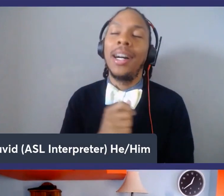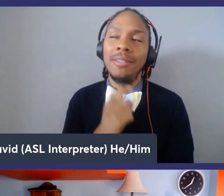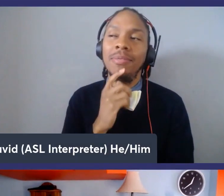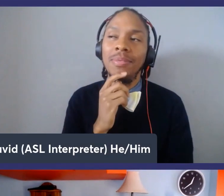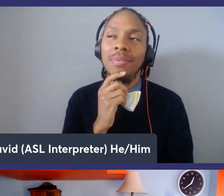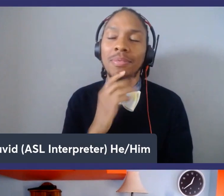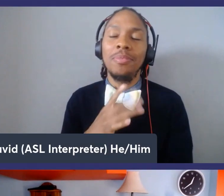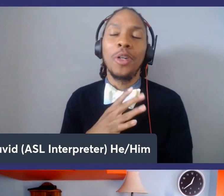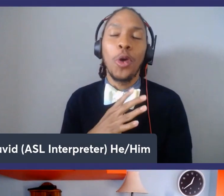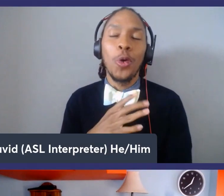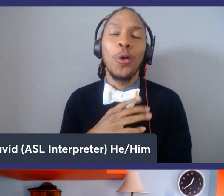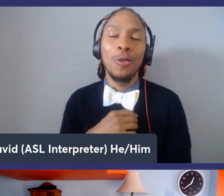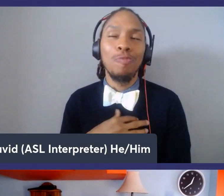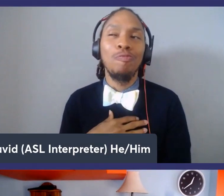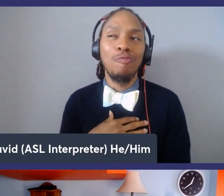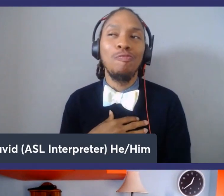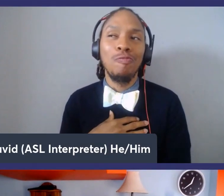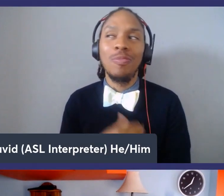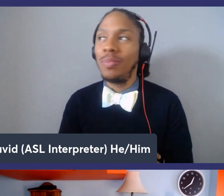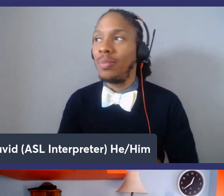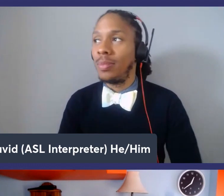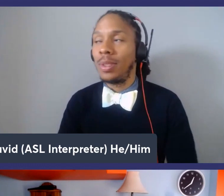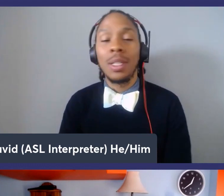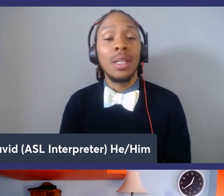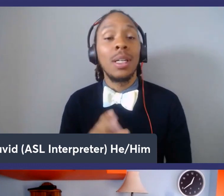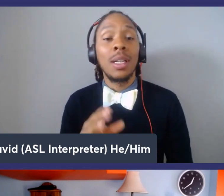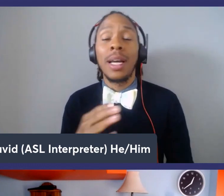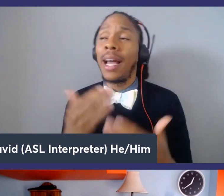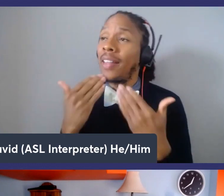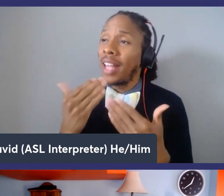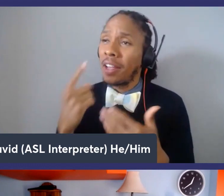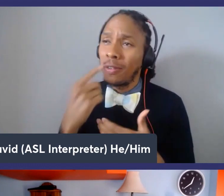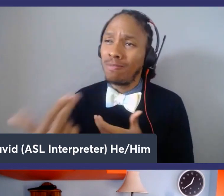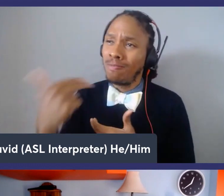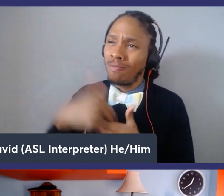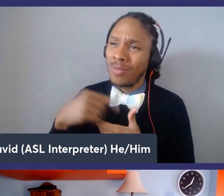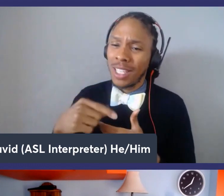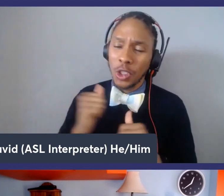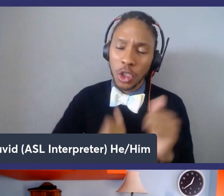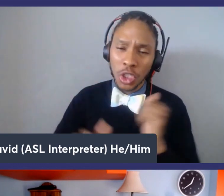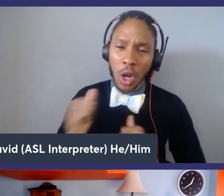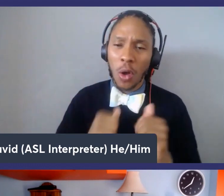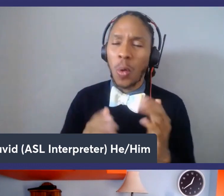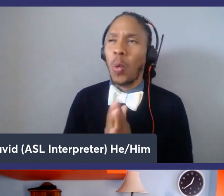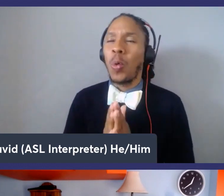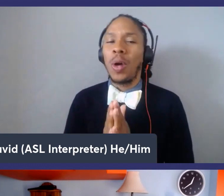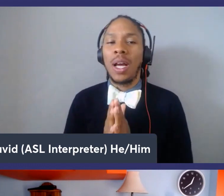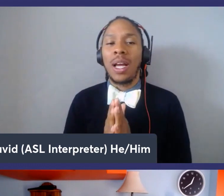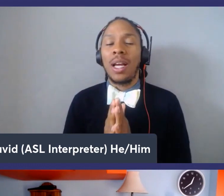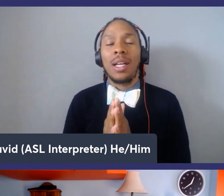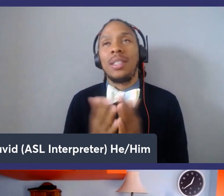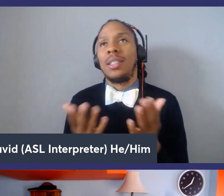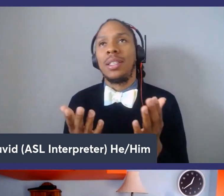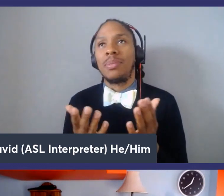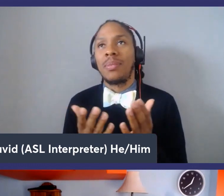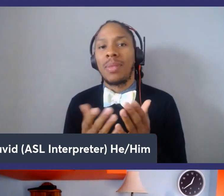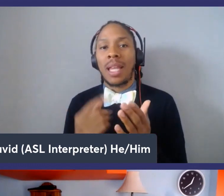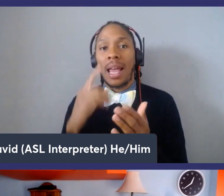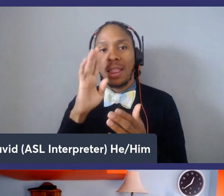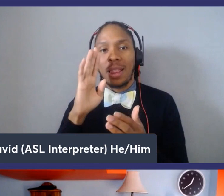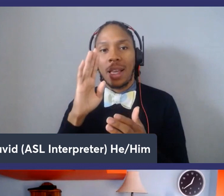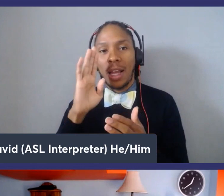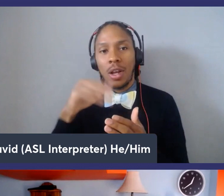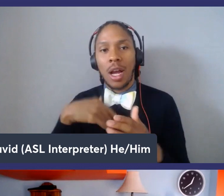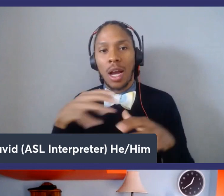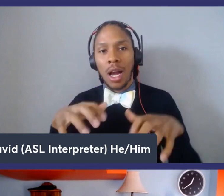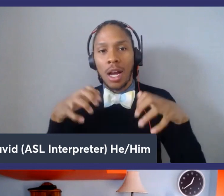Super cool. Super cool. So, thank you for being on the show. And I think it's our audience really wants to be